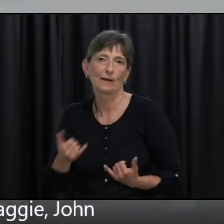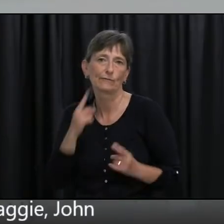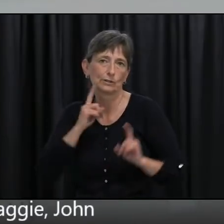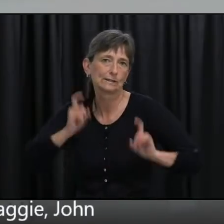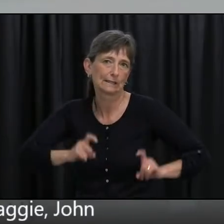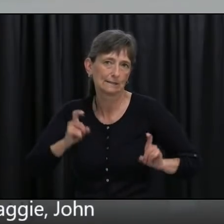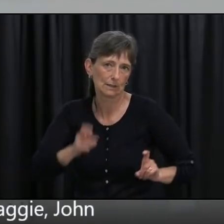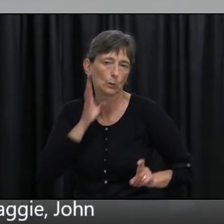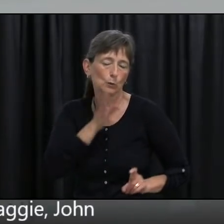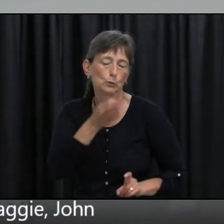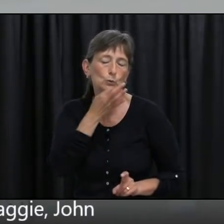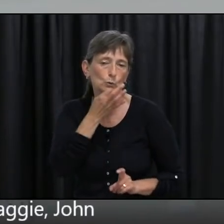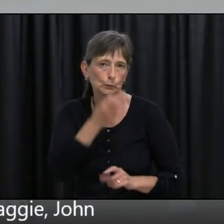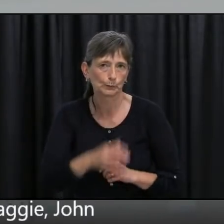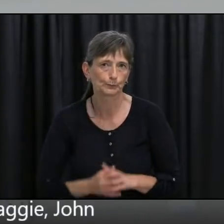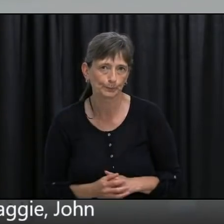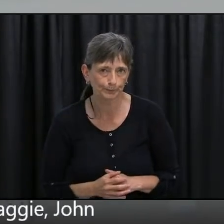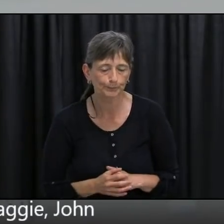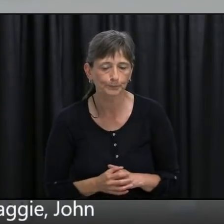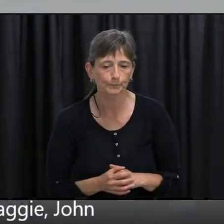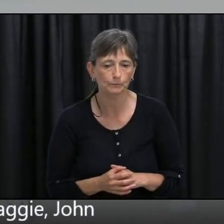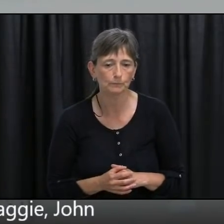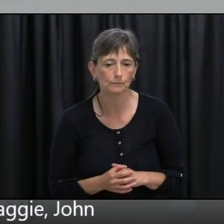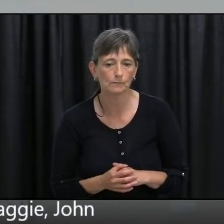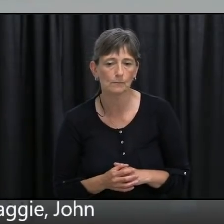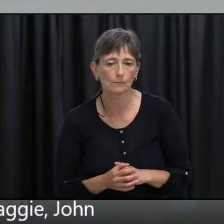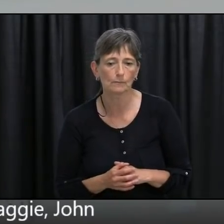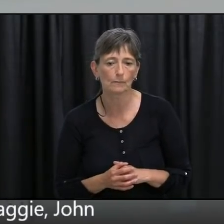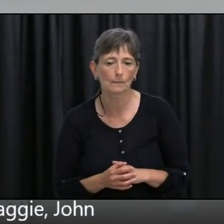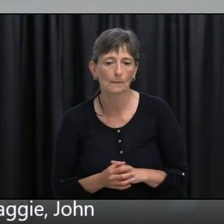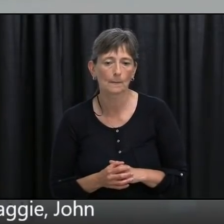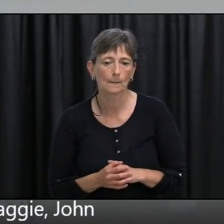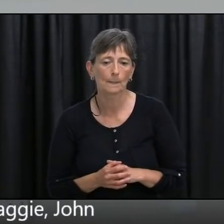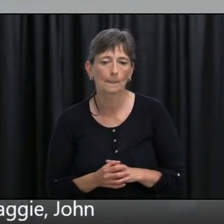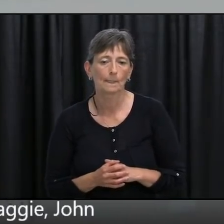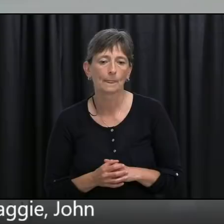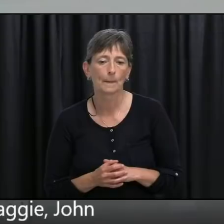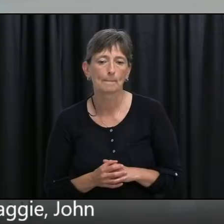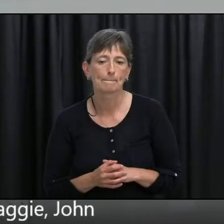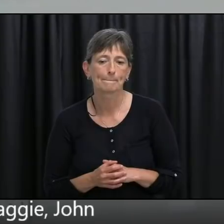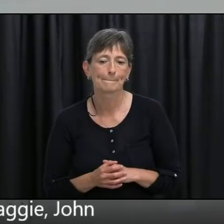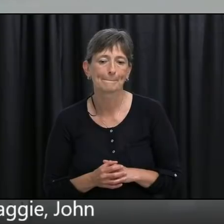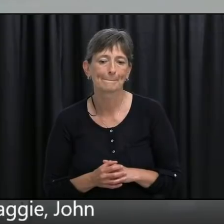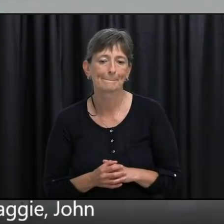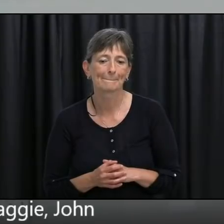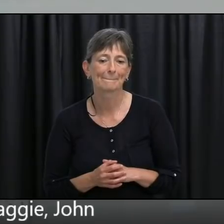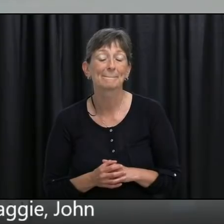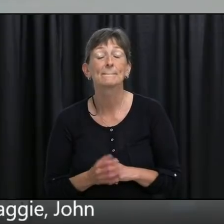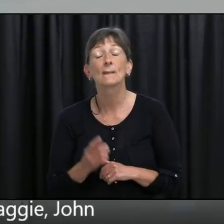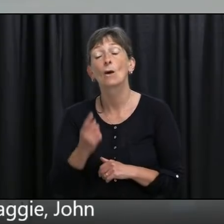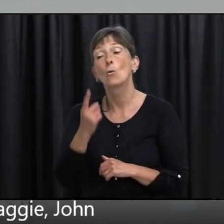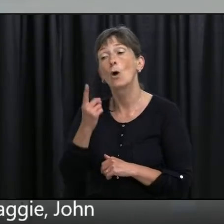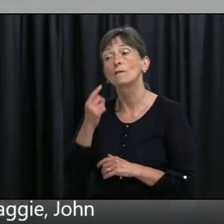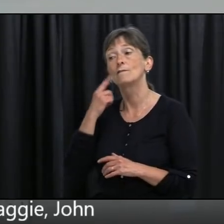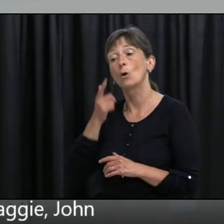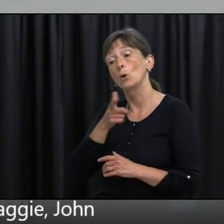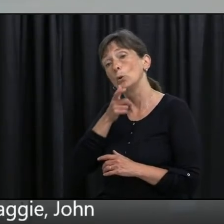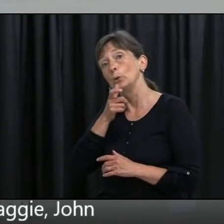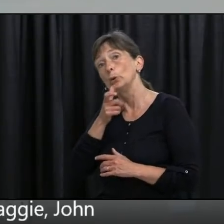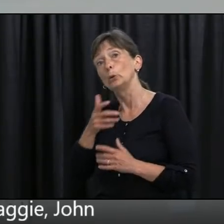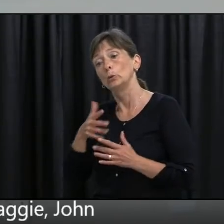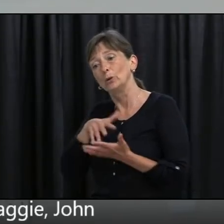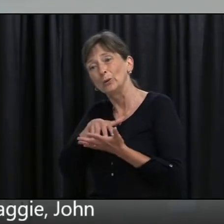in the coming weeks. One of our challenges around the most vulnerable people we have is